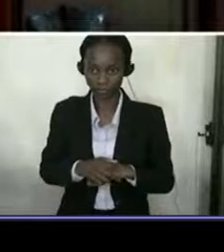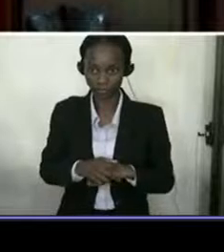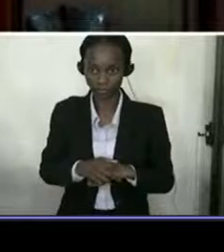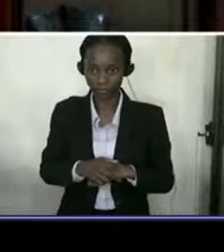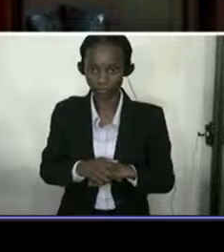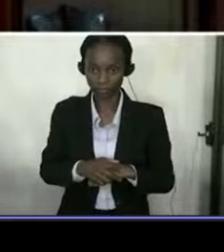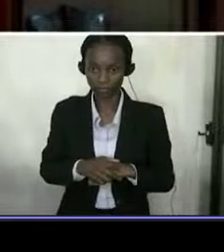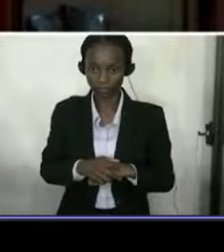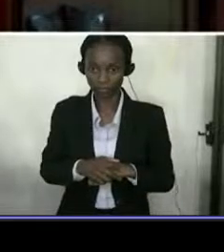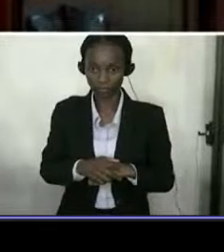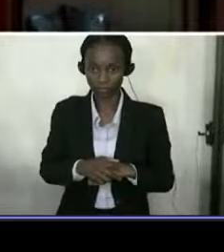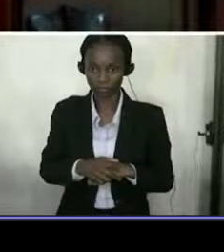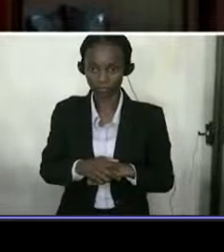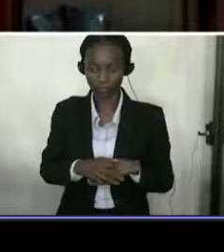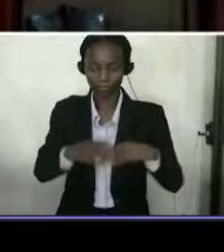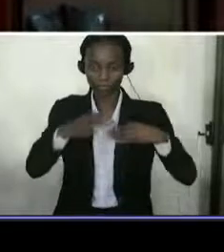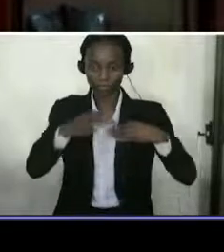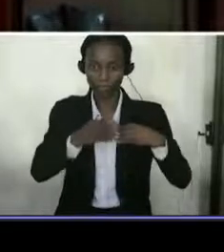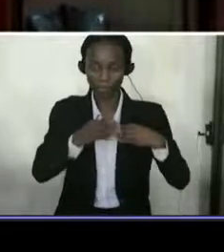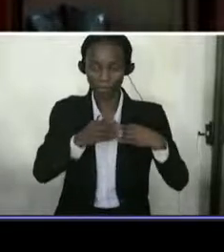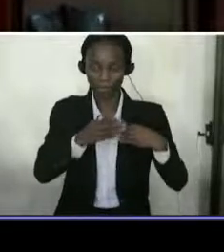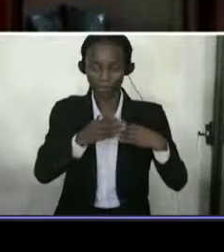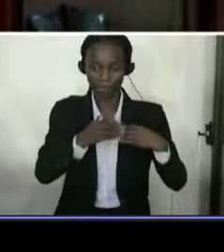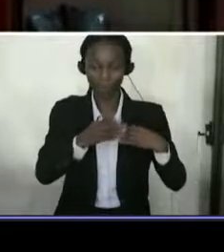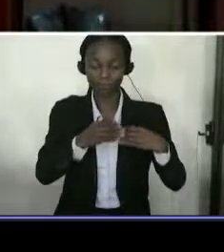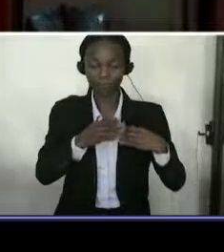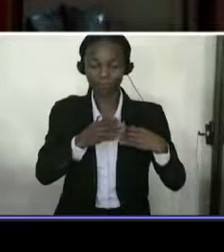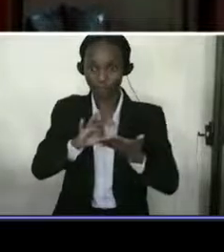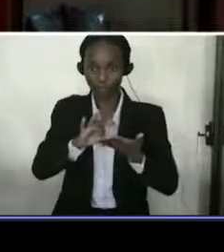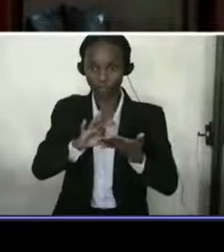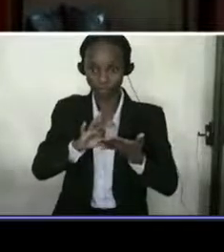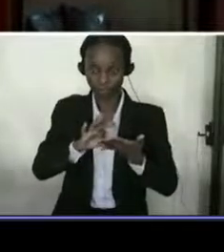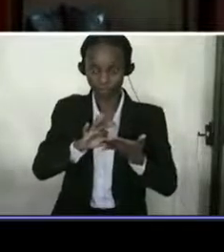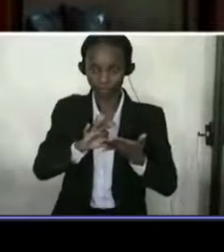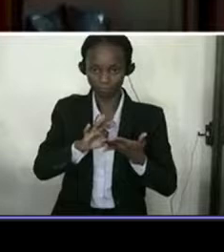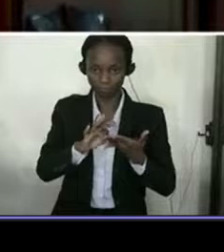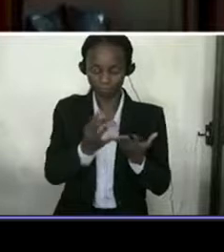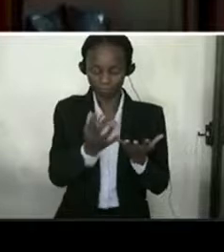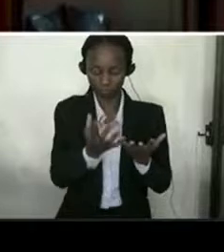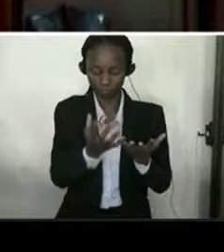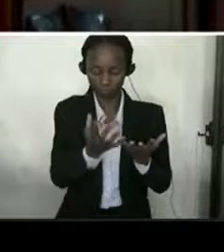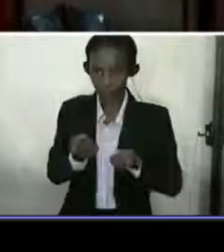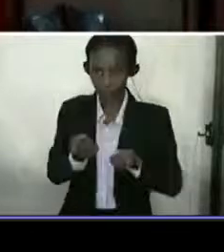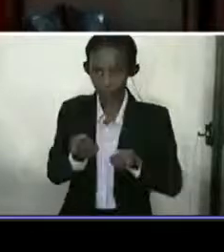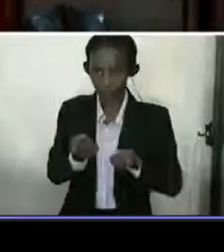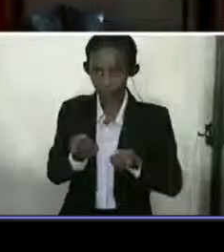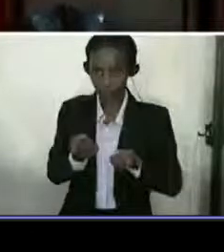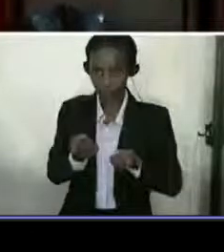Okay, members, I have the votes of most of the parties.